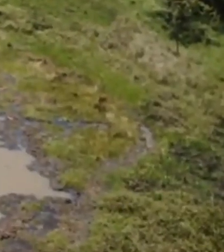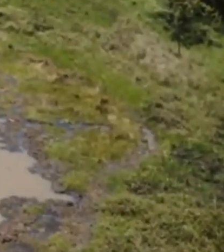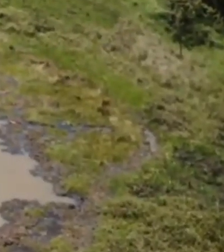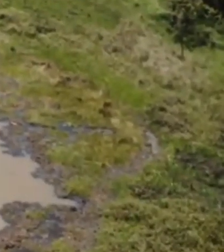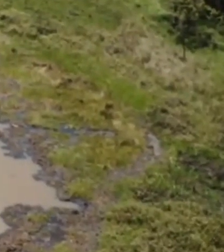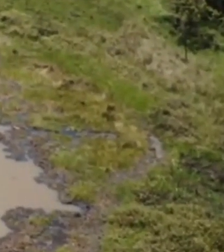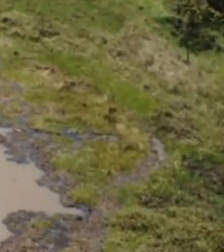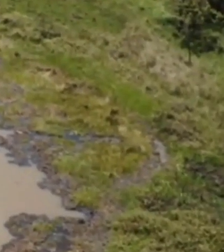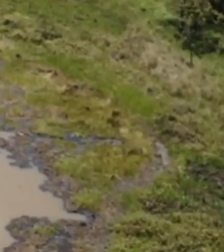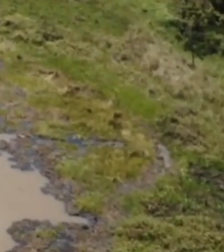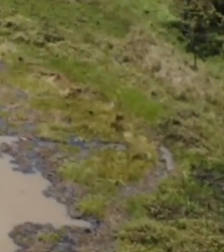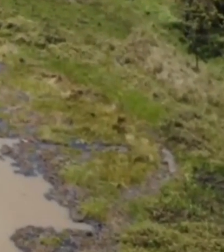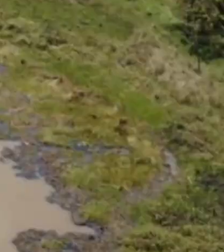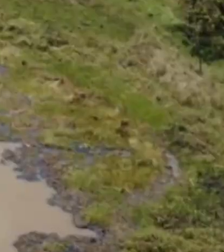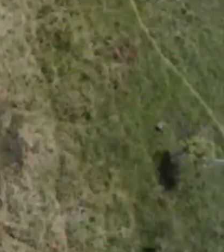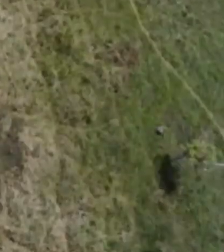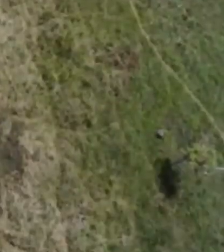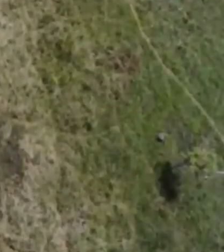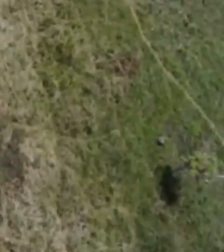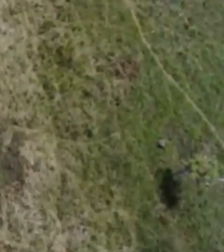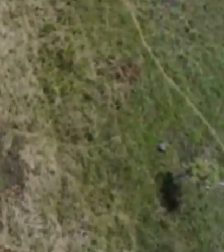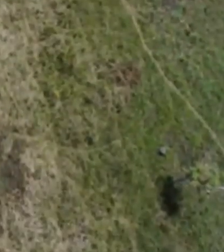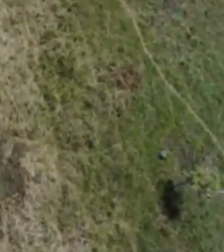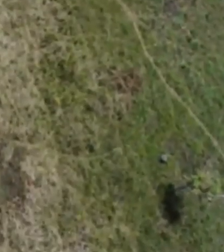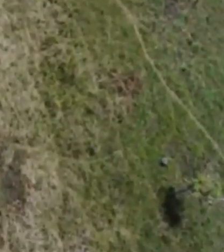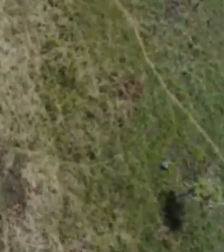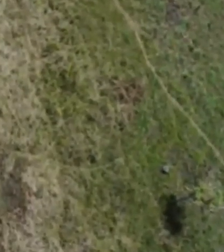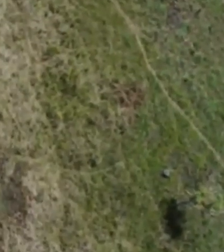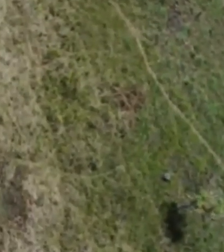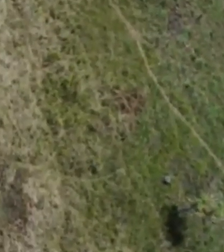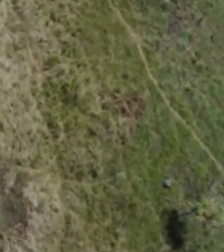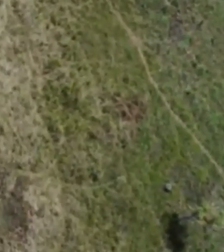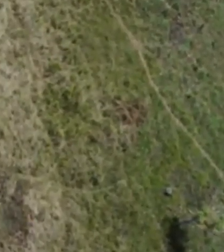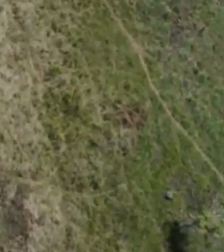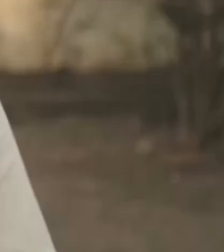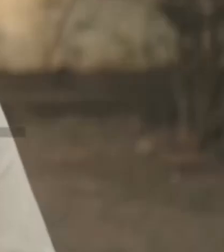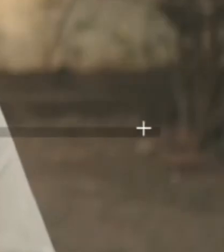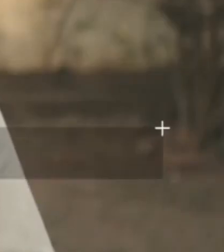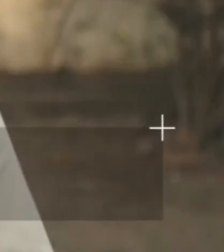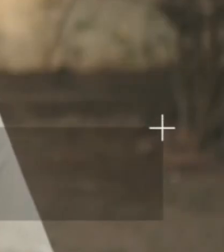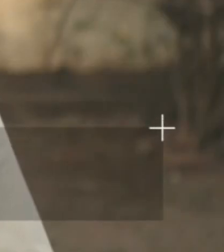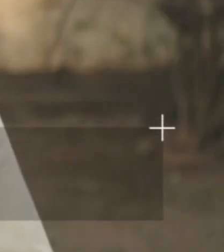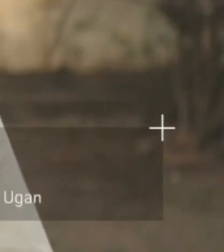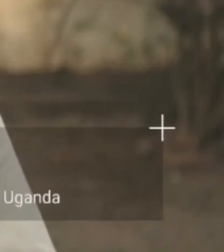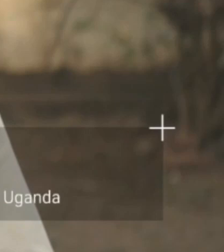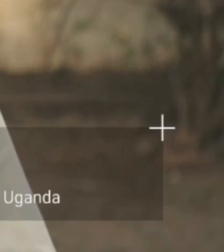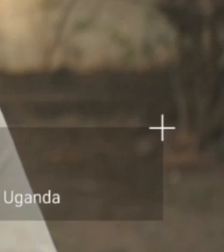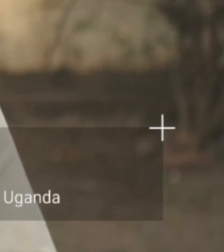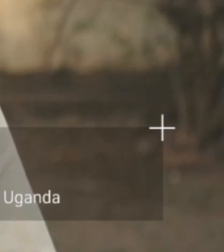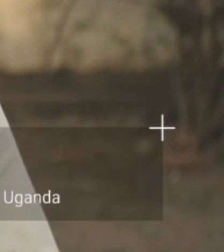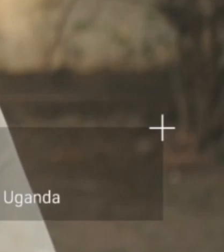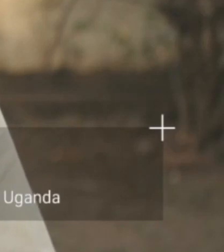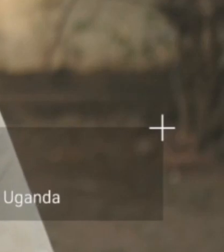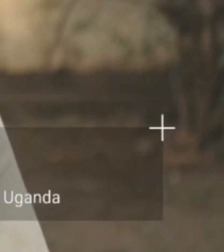The microcatchments of Aswa River suffers from flooding during the rainy season and prolonged